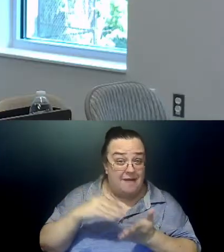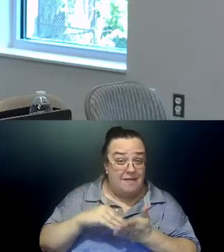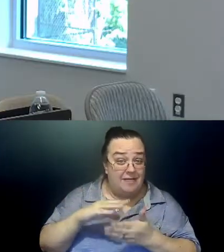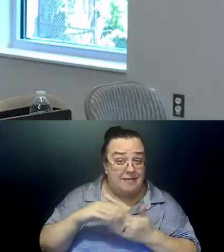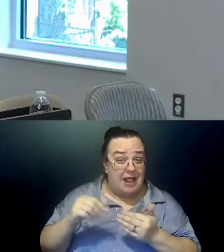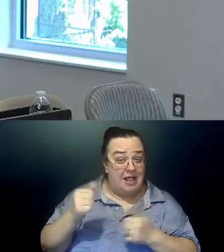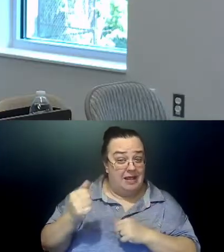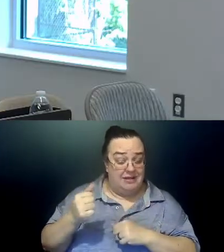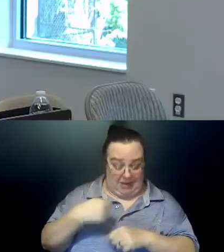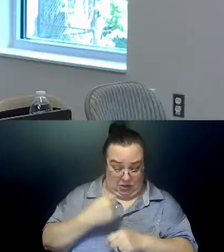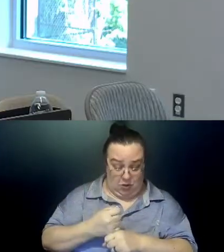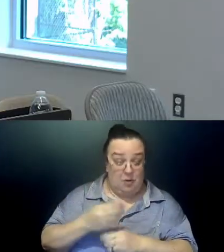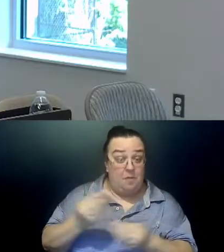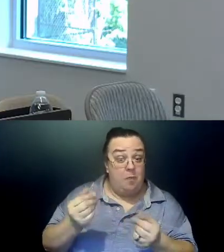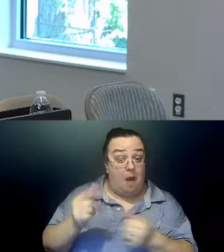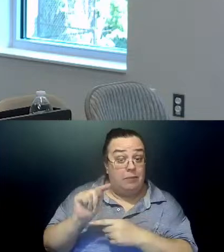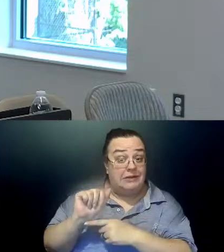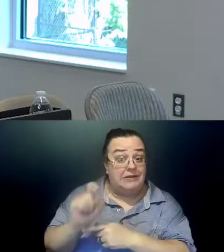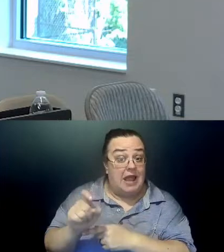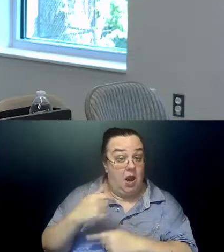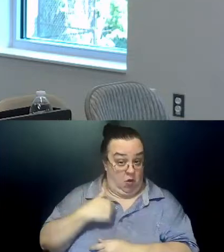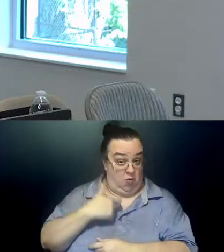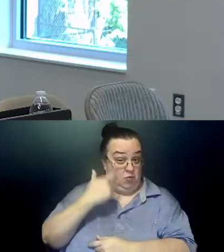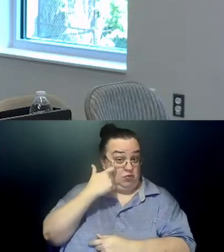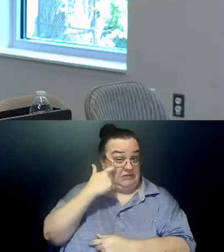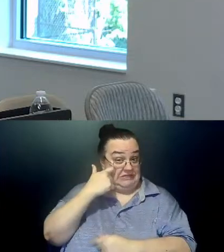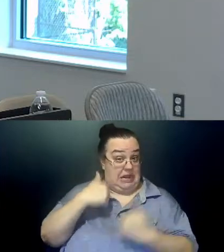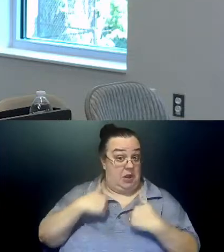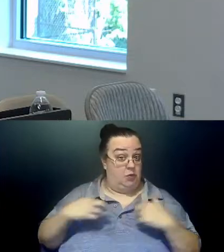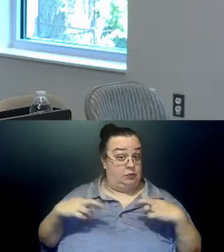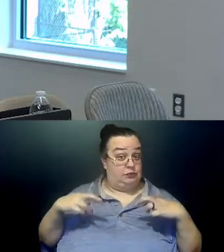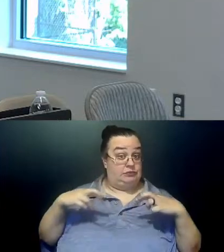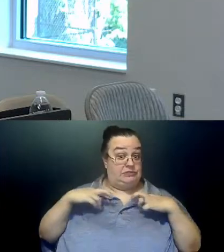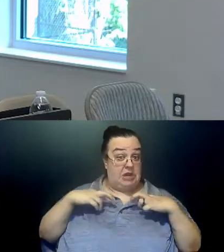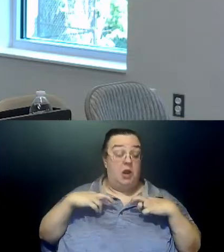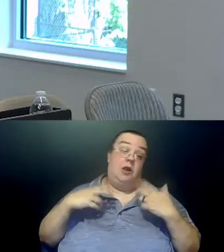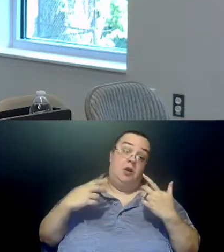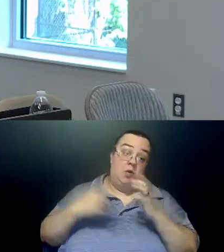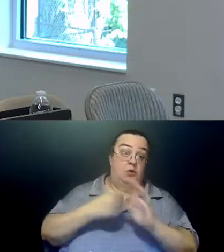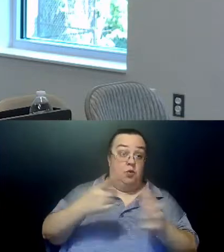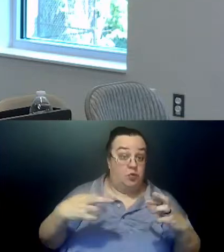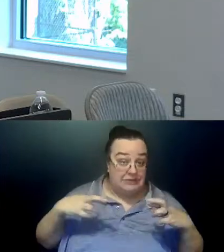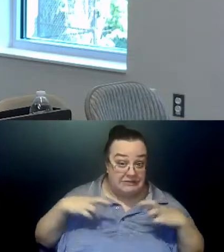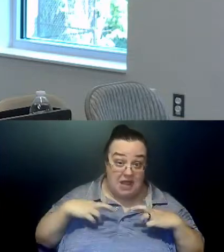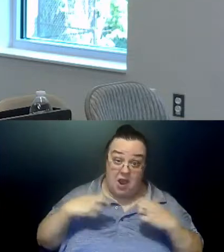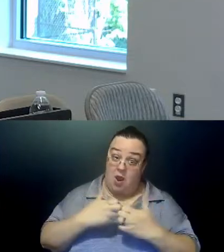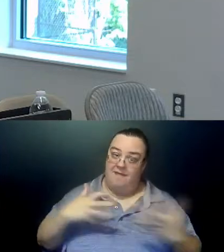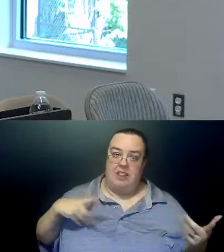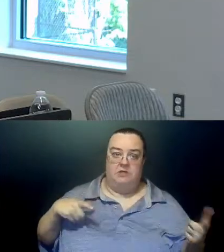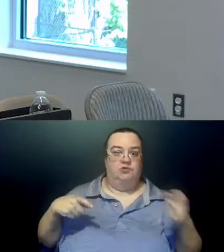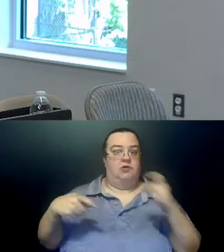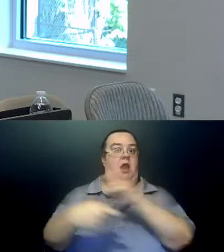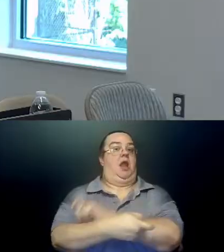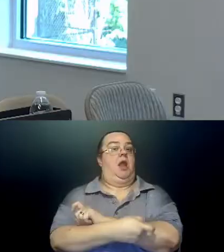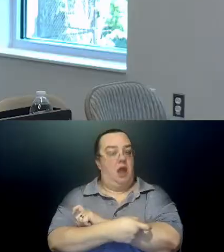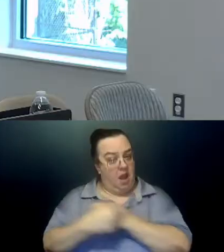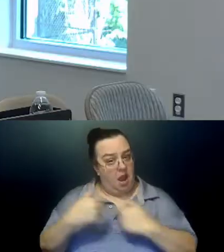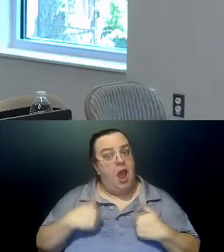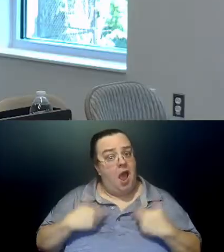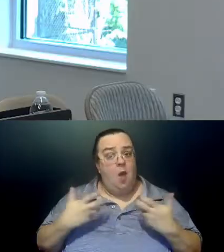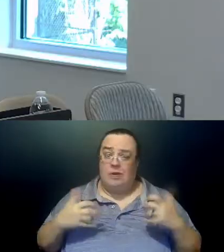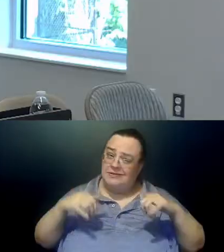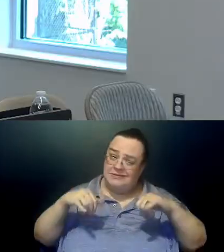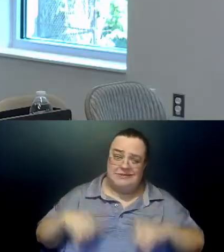property taxes. I recently retired, and when you retire, everything changes, and I want to stay. I don't want to